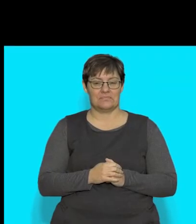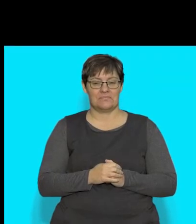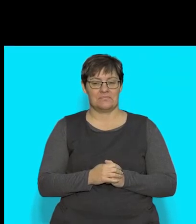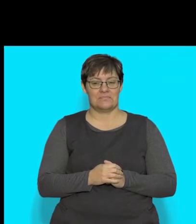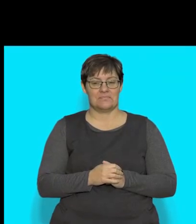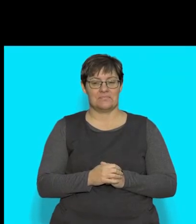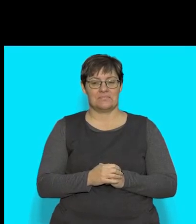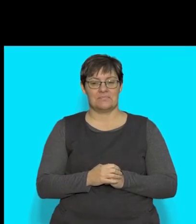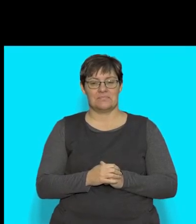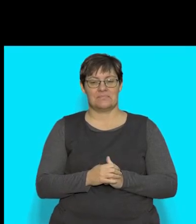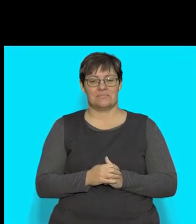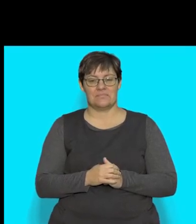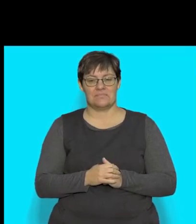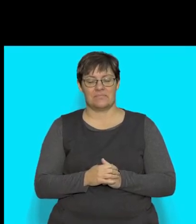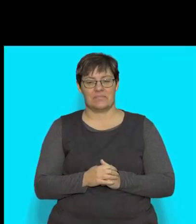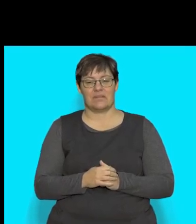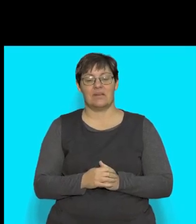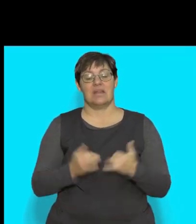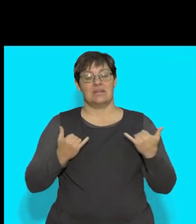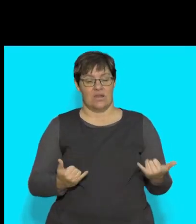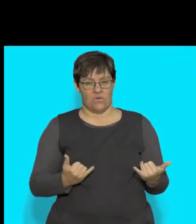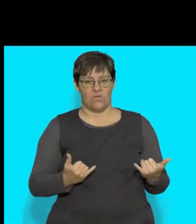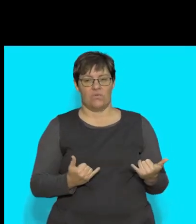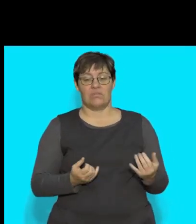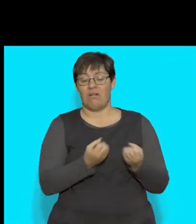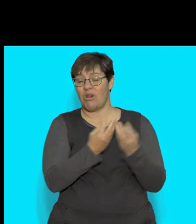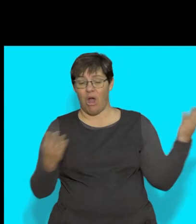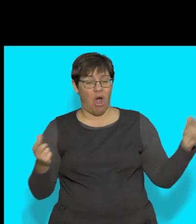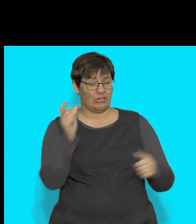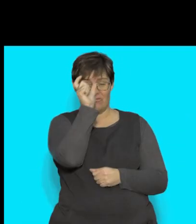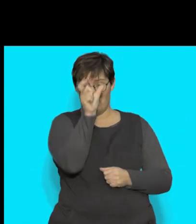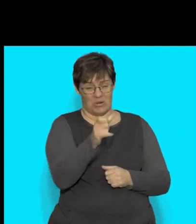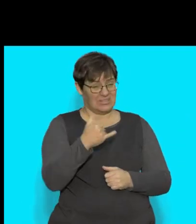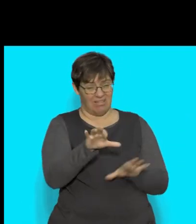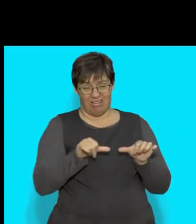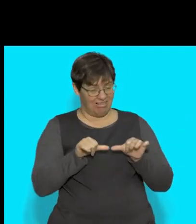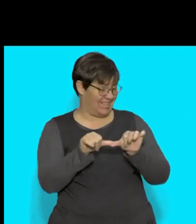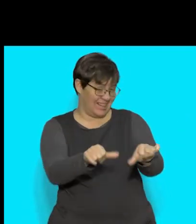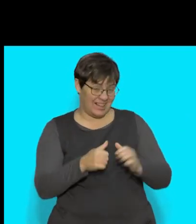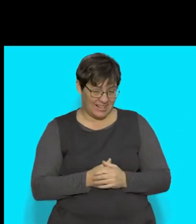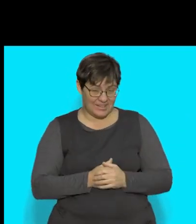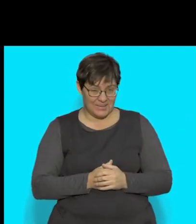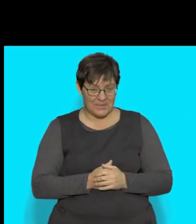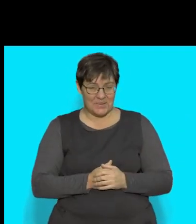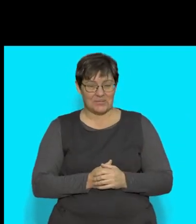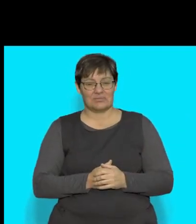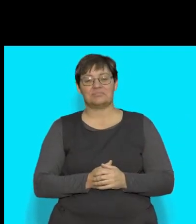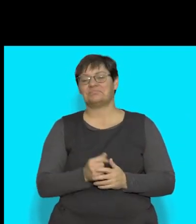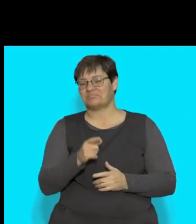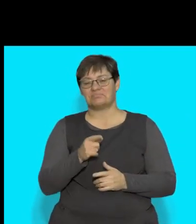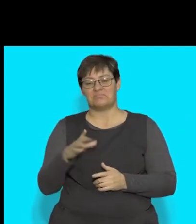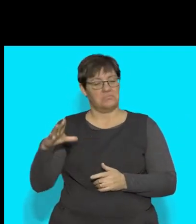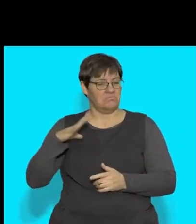All right, oopsie daisy, going the wrong way. Right, guys, still a lot of terminology here, a lot of words, right, that we